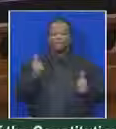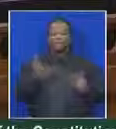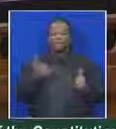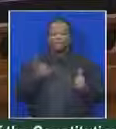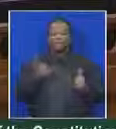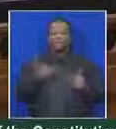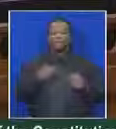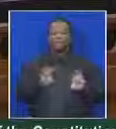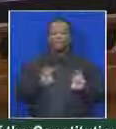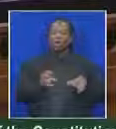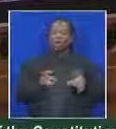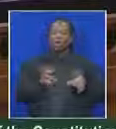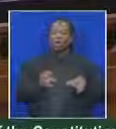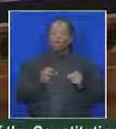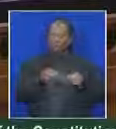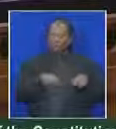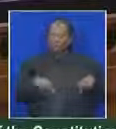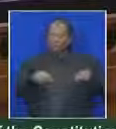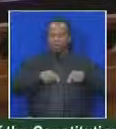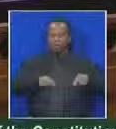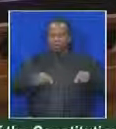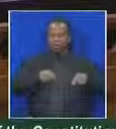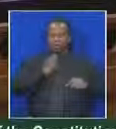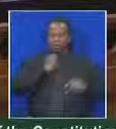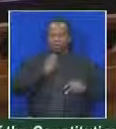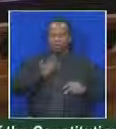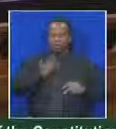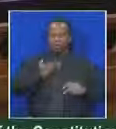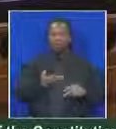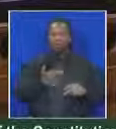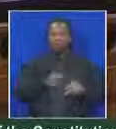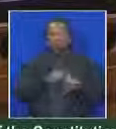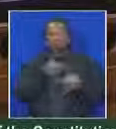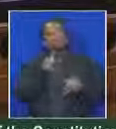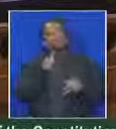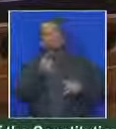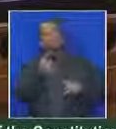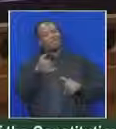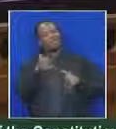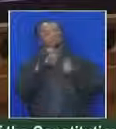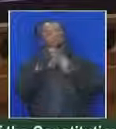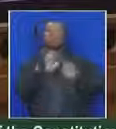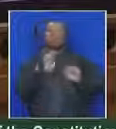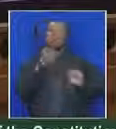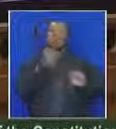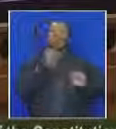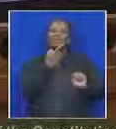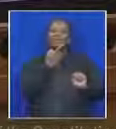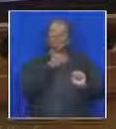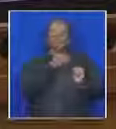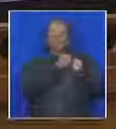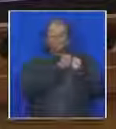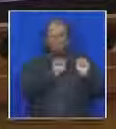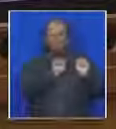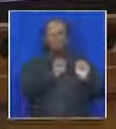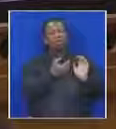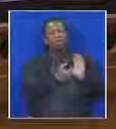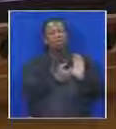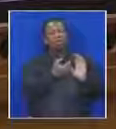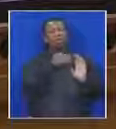In normal democracies, this is an act of perjury and punishable through